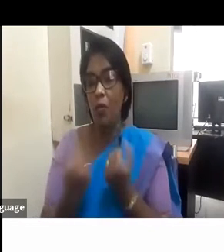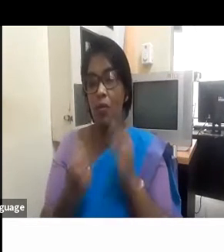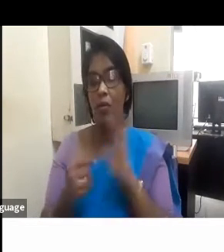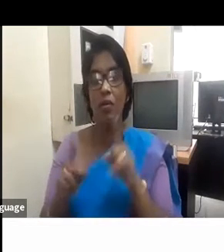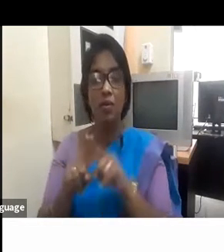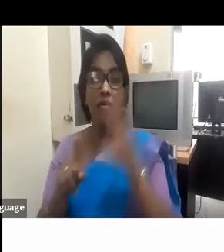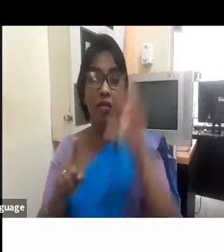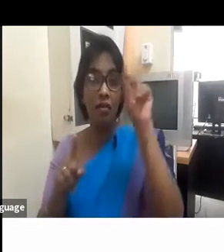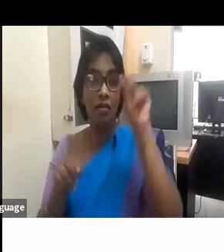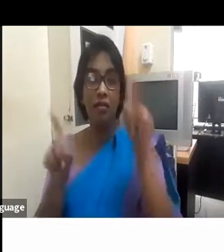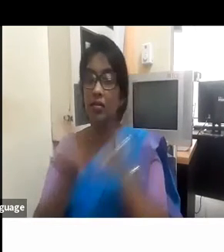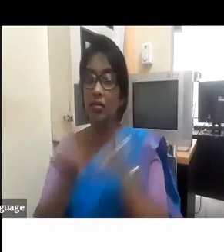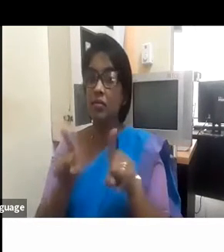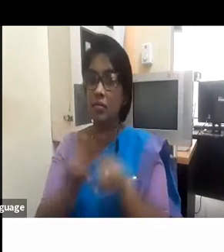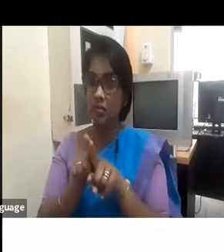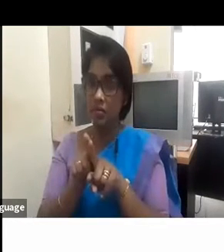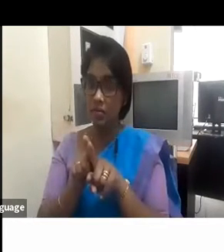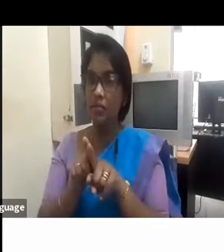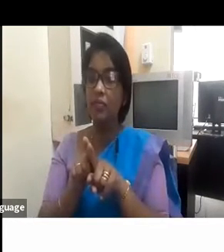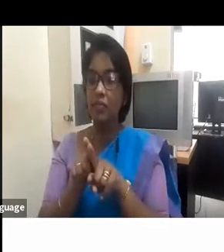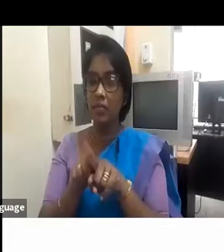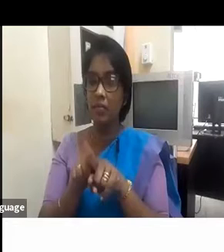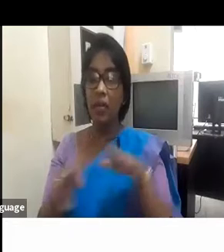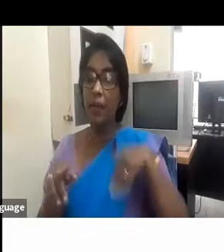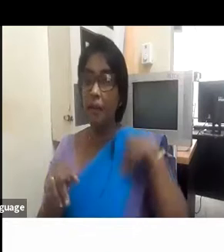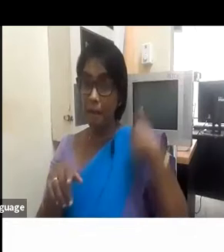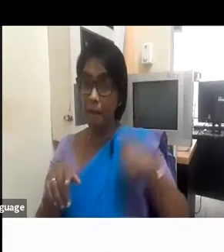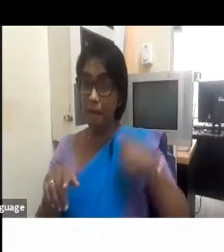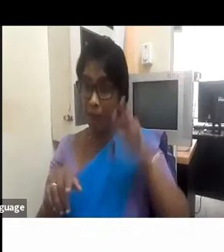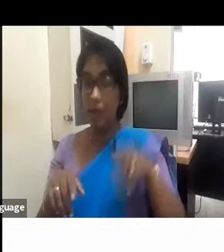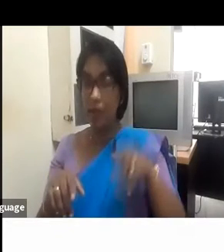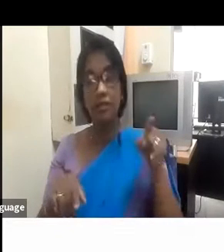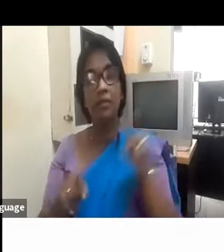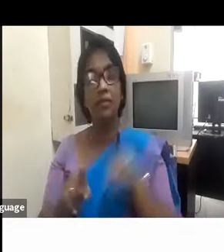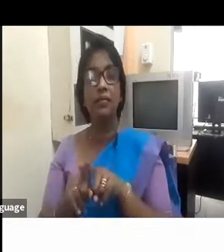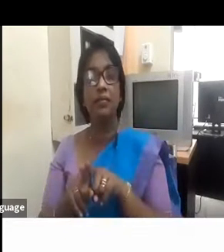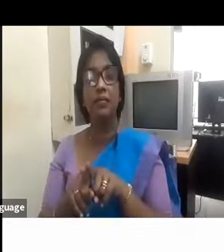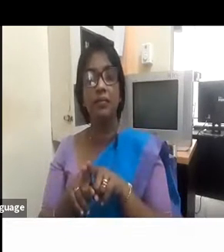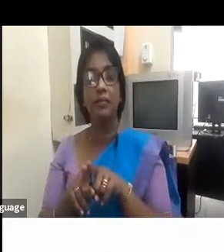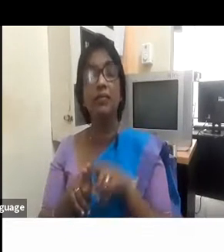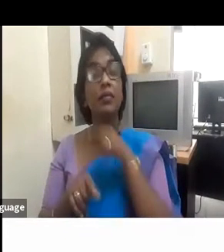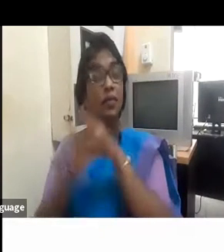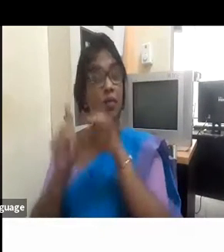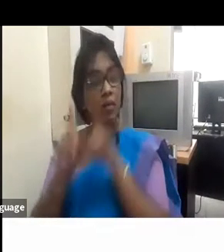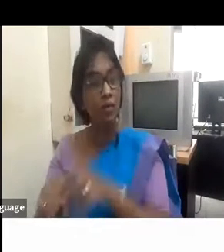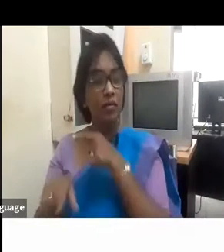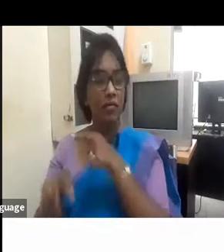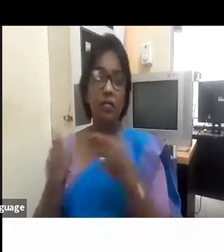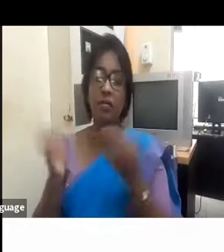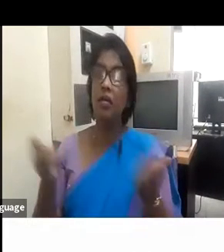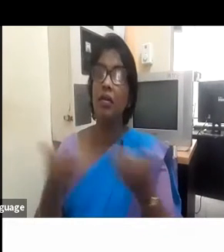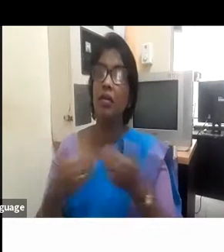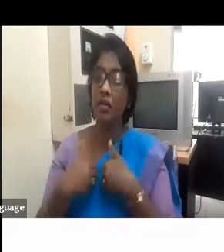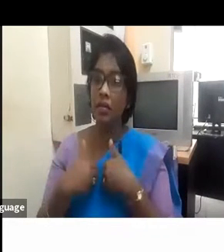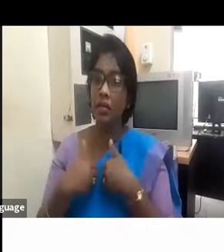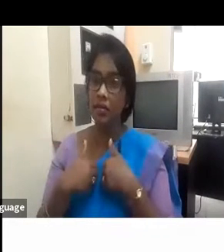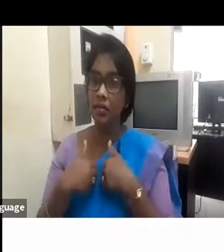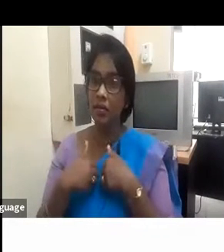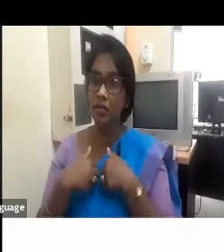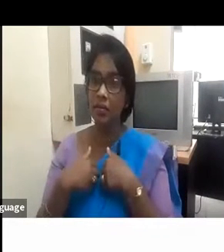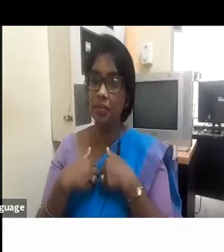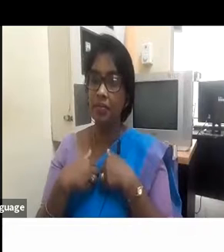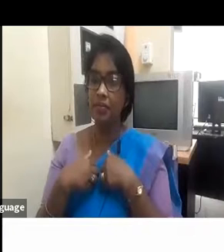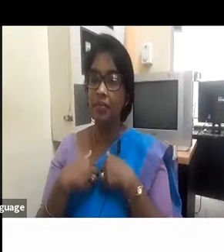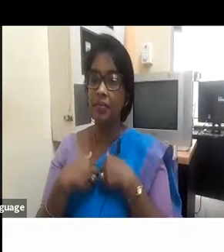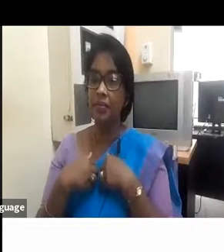to basically, one can equally attract, right? So it's not only going out, but it can also come in. So it's